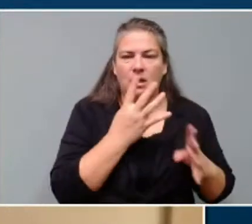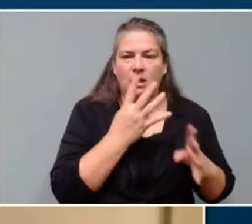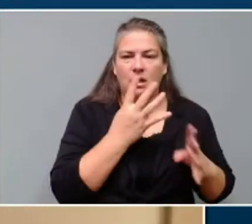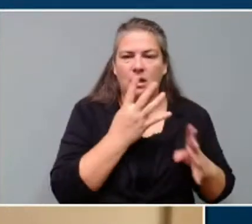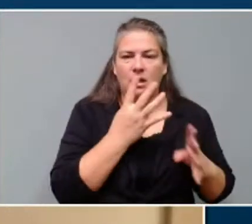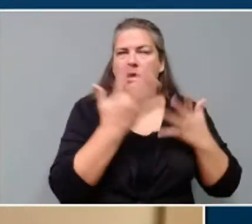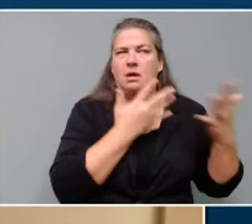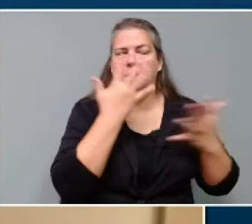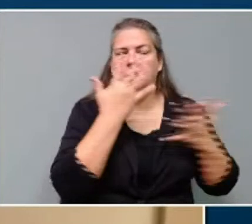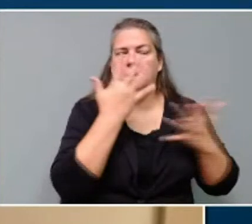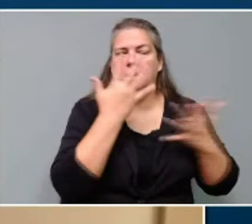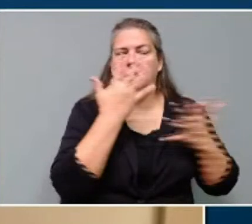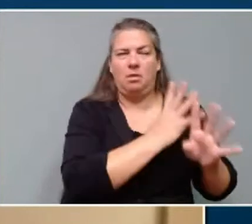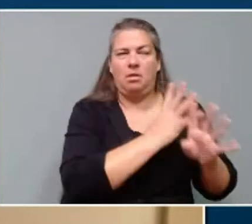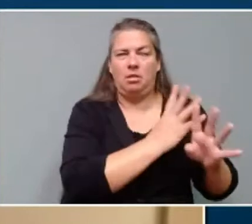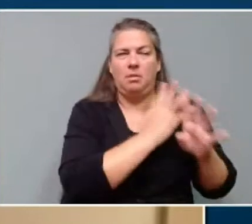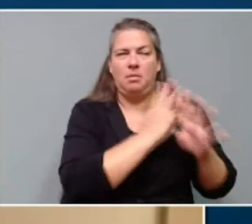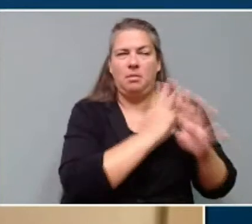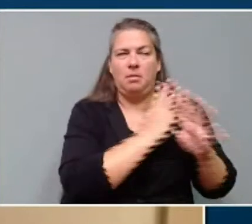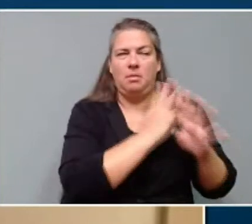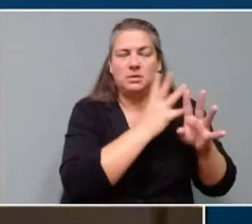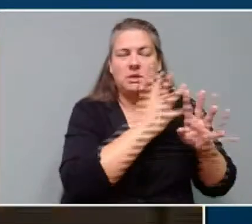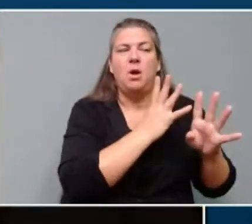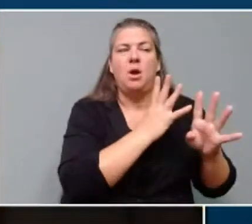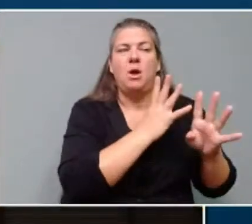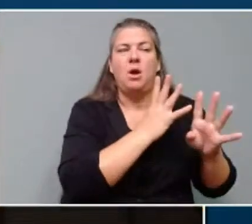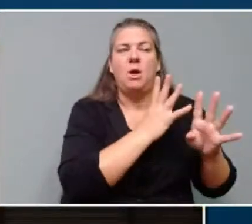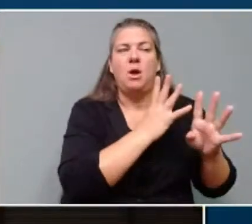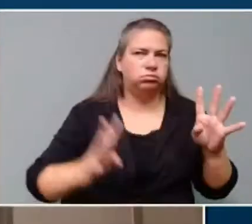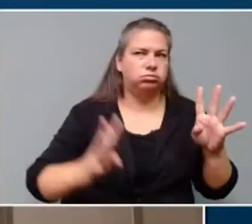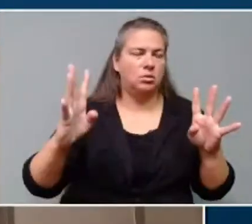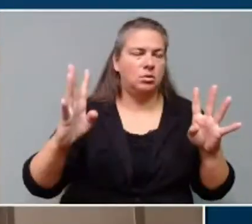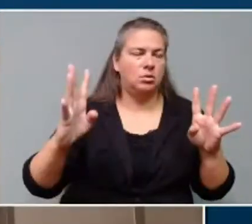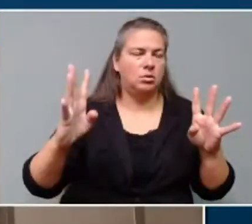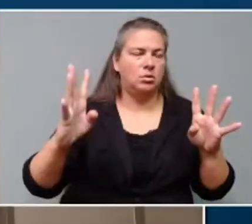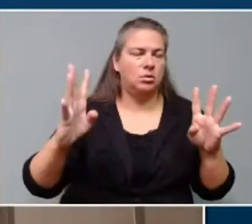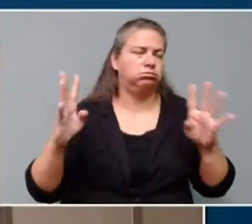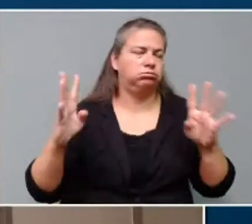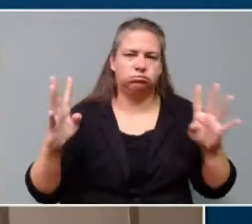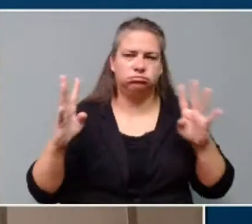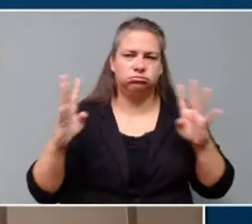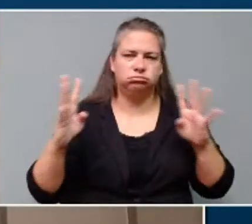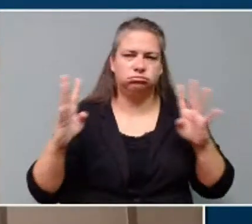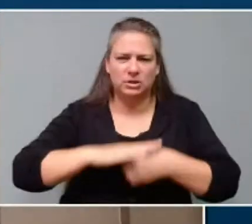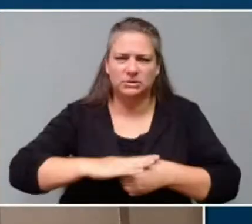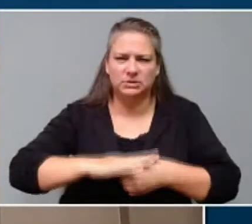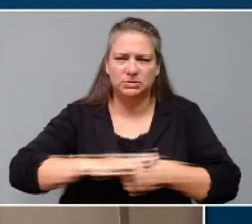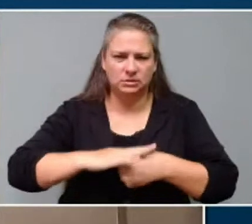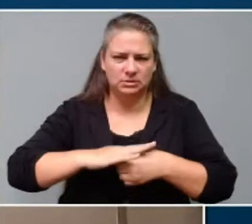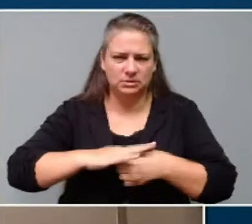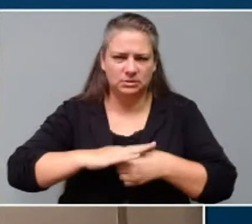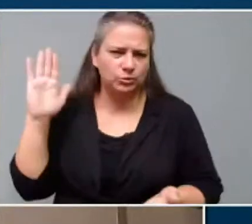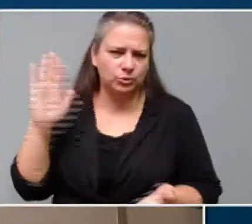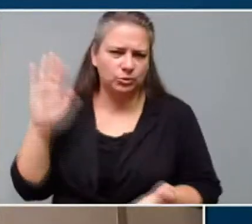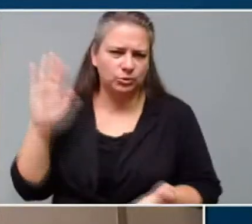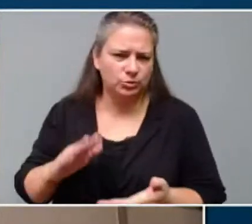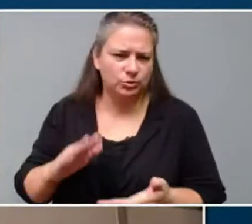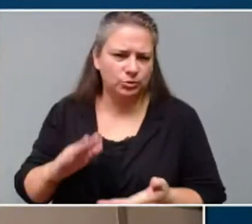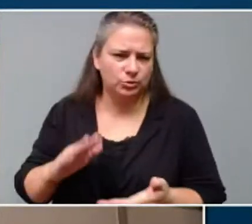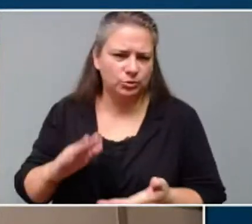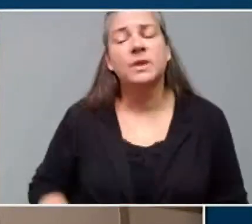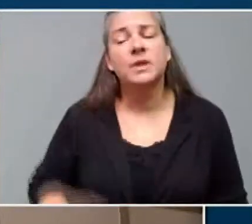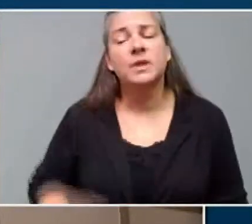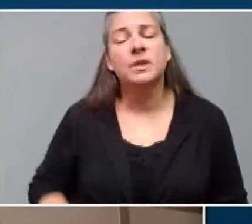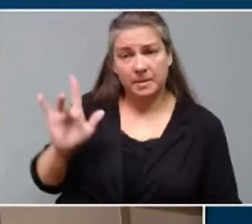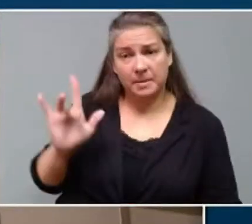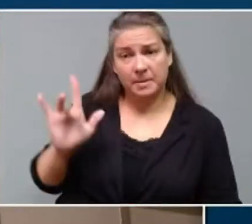one time, which has been a great relief to them. The arrival of the disaster medical assistance team has really been